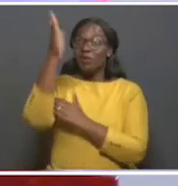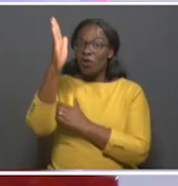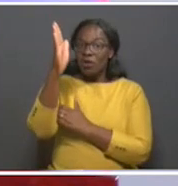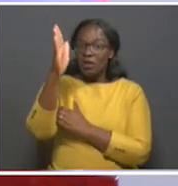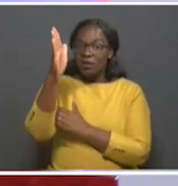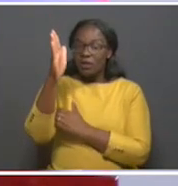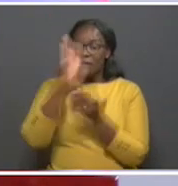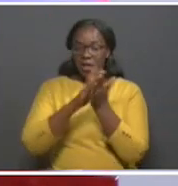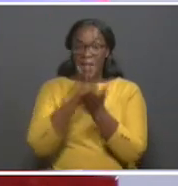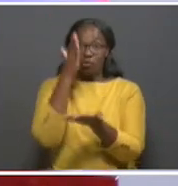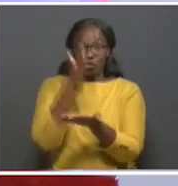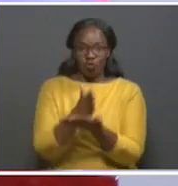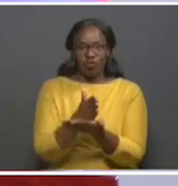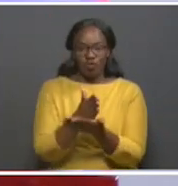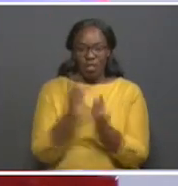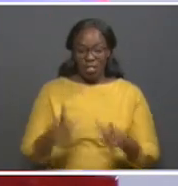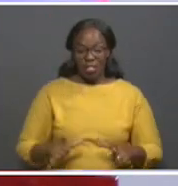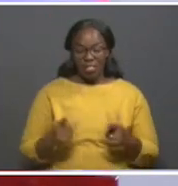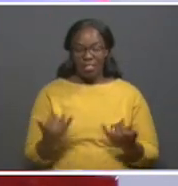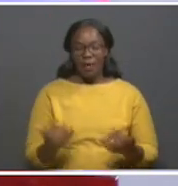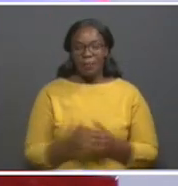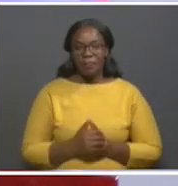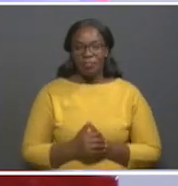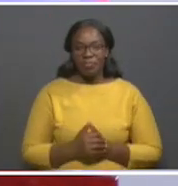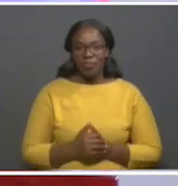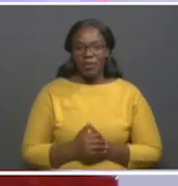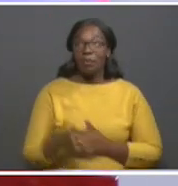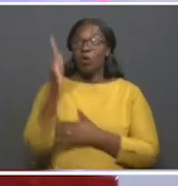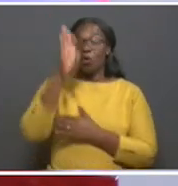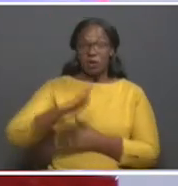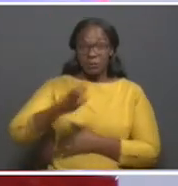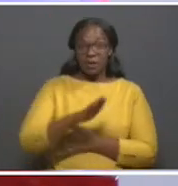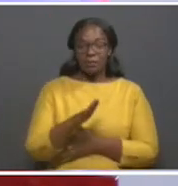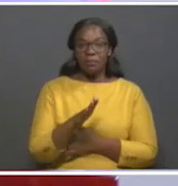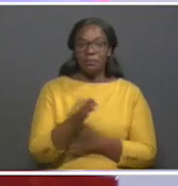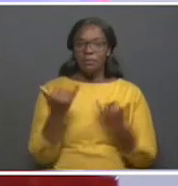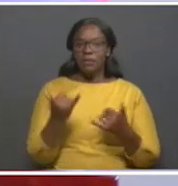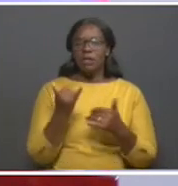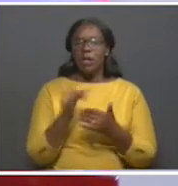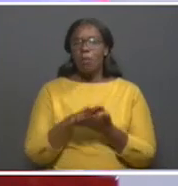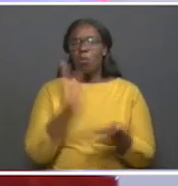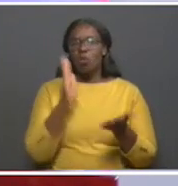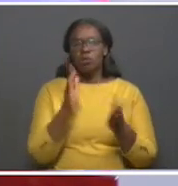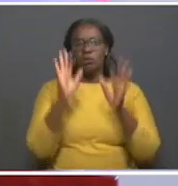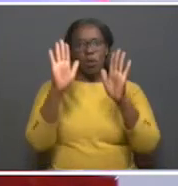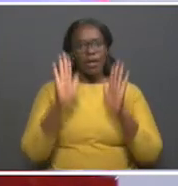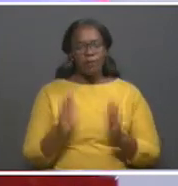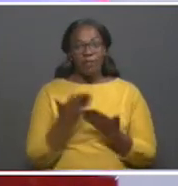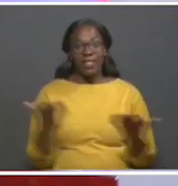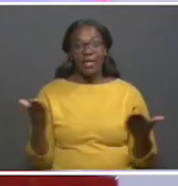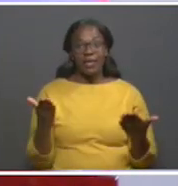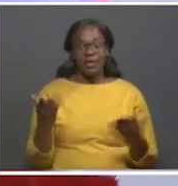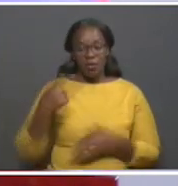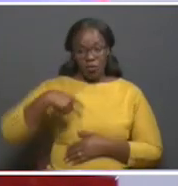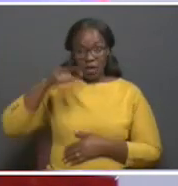our reality in this season. God's presence, this is the most treasured thing we